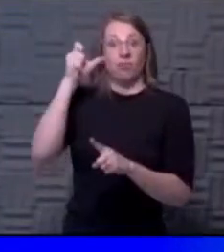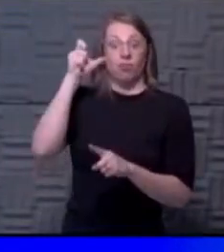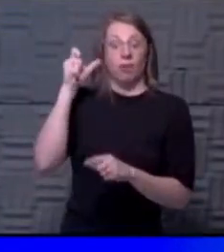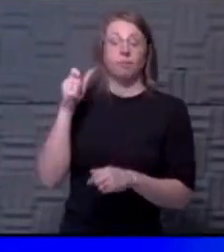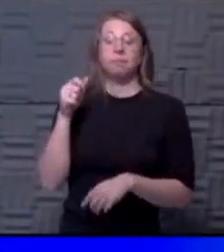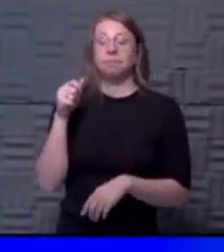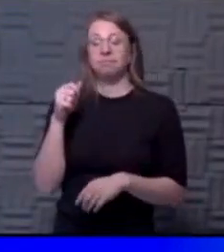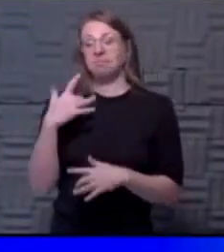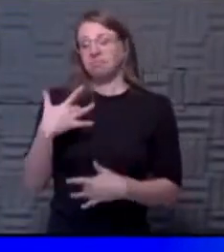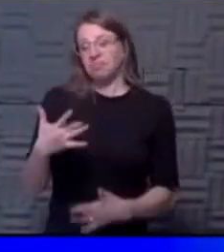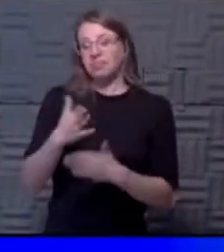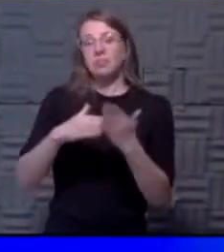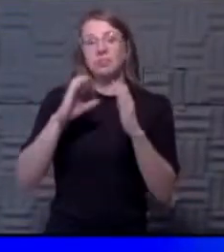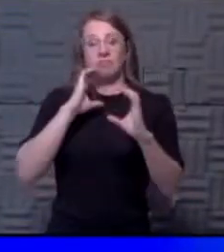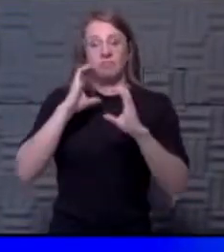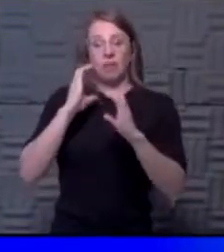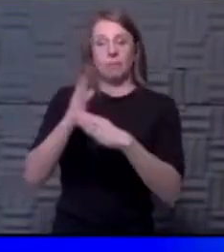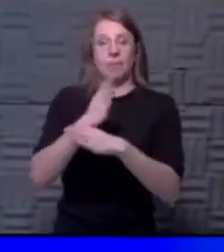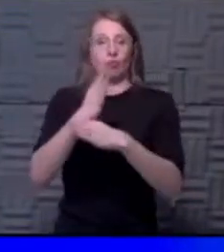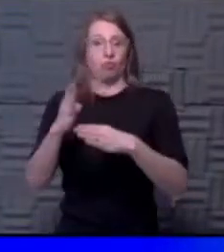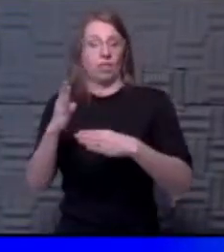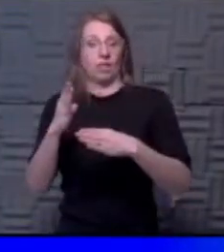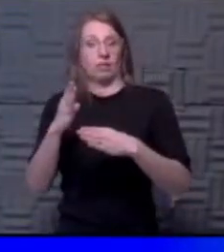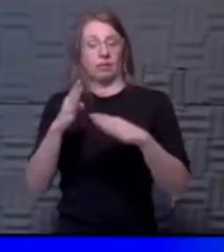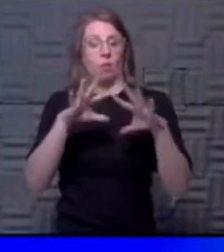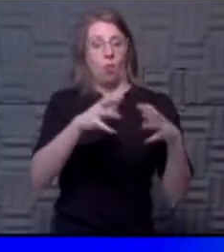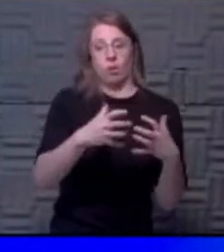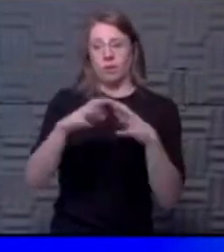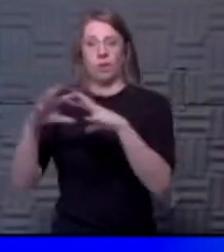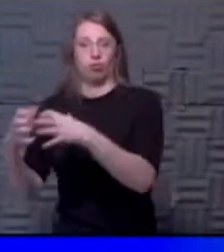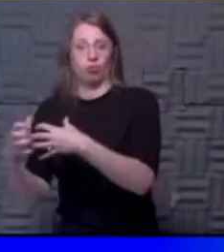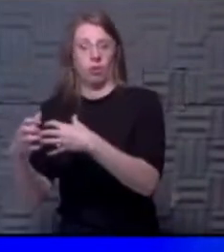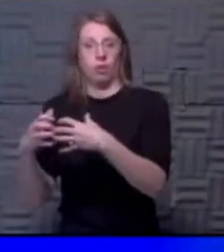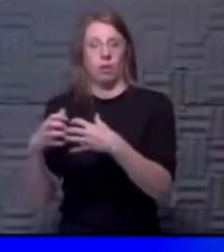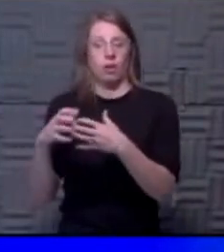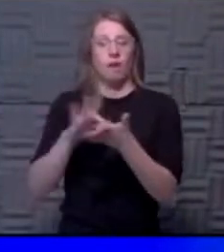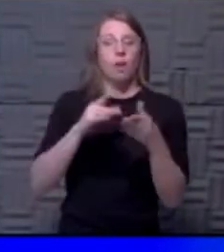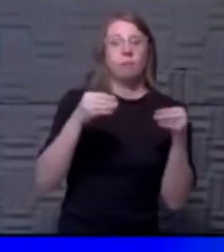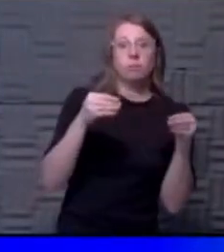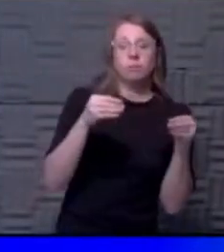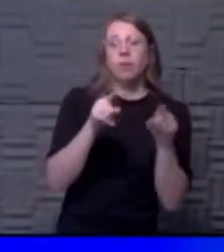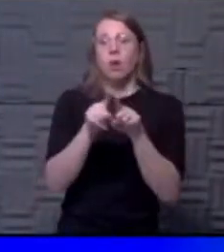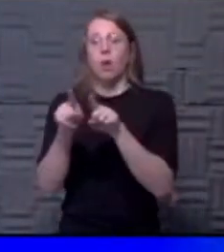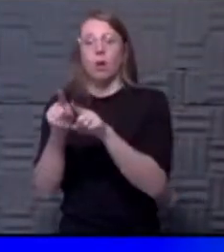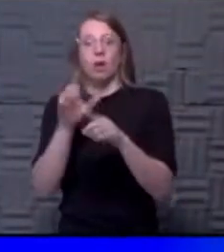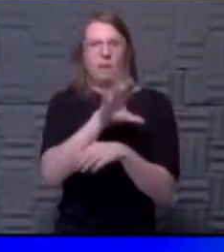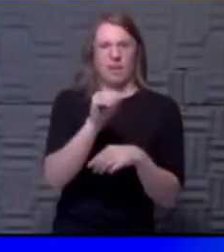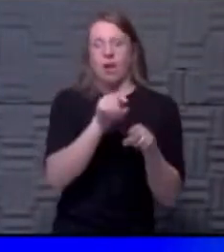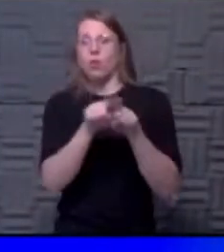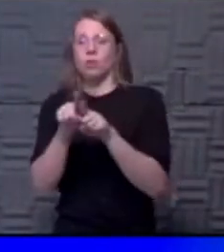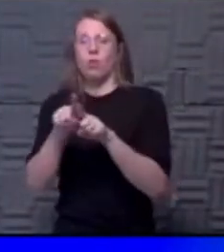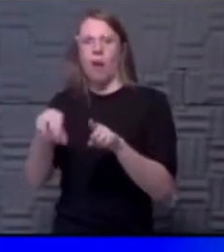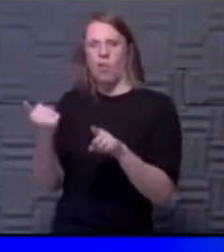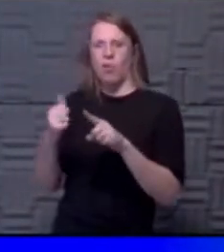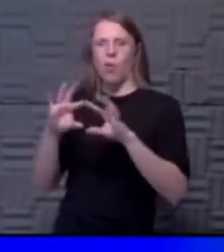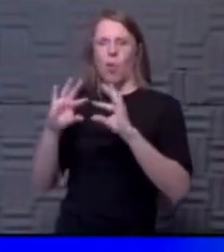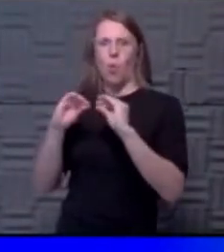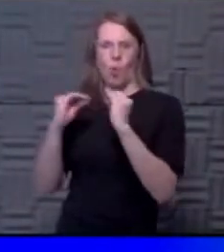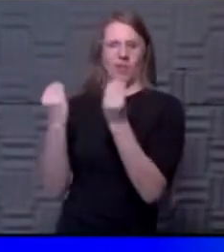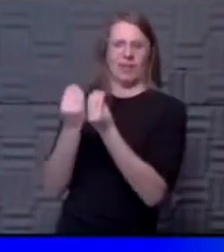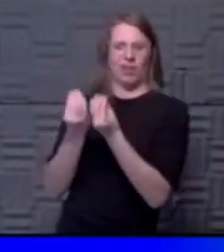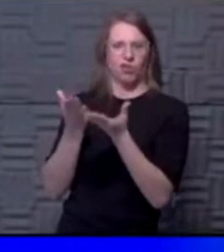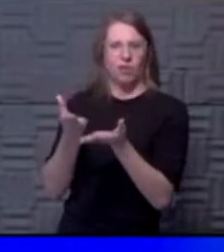usually there is some communication between these organizations, the pharmaceutical company and whatever organization that